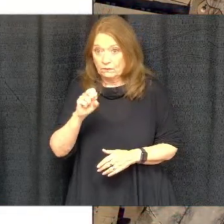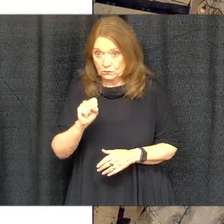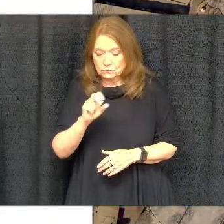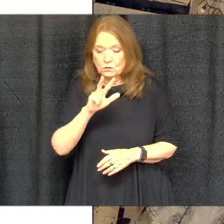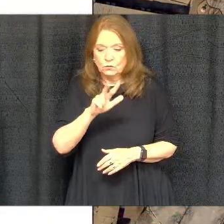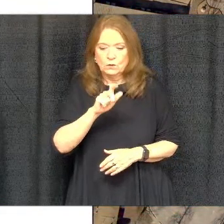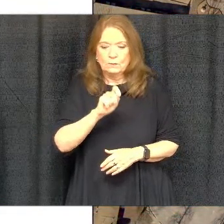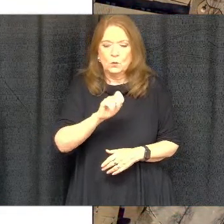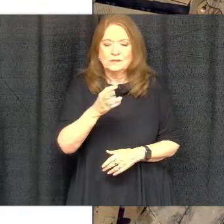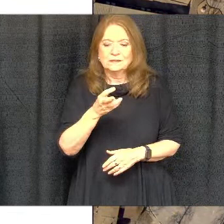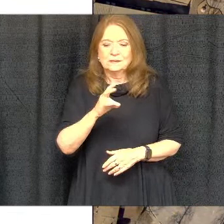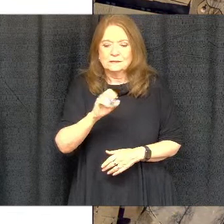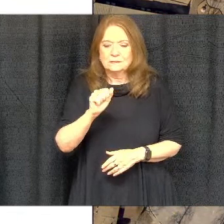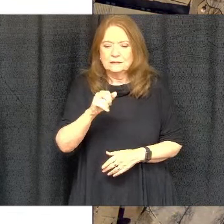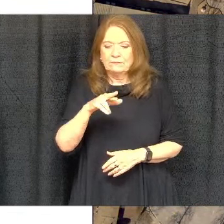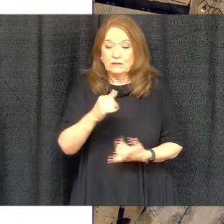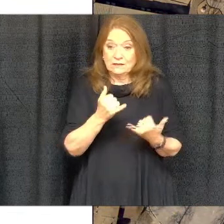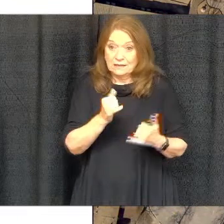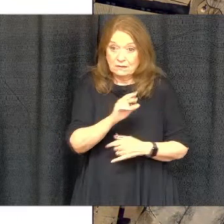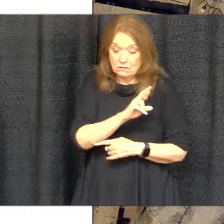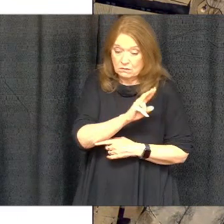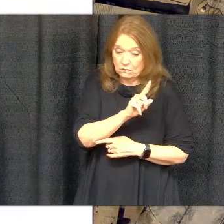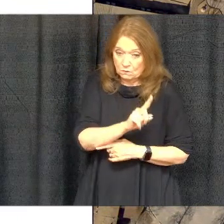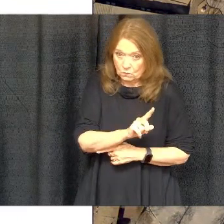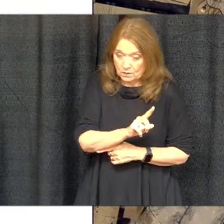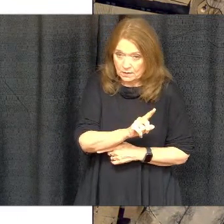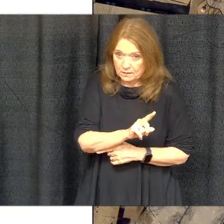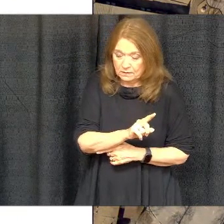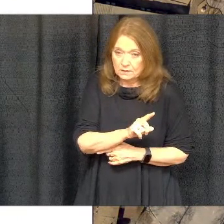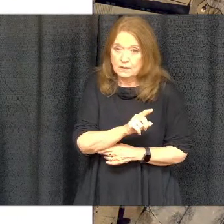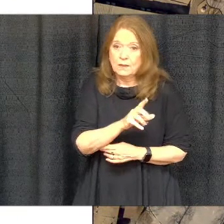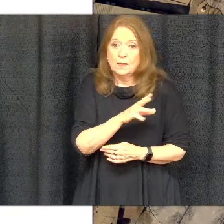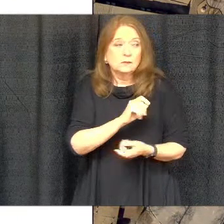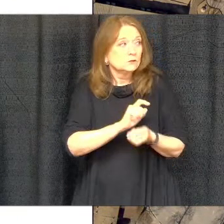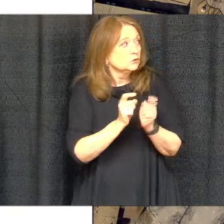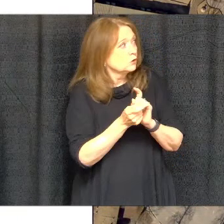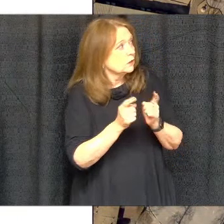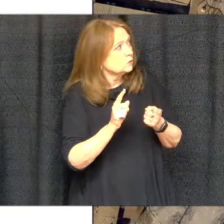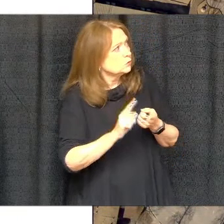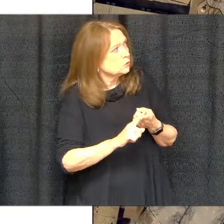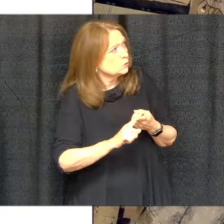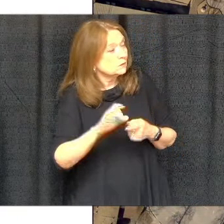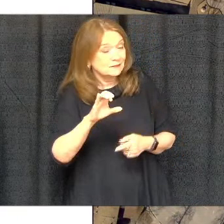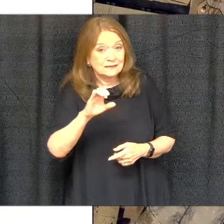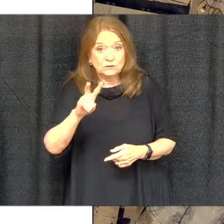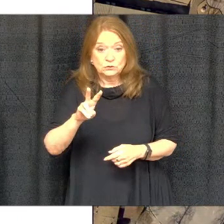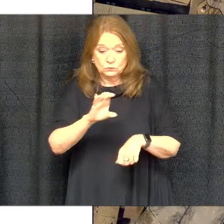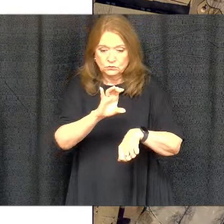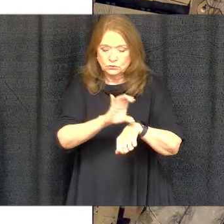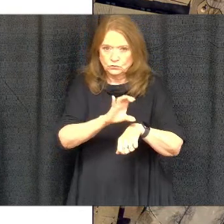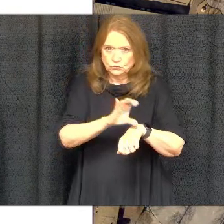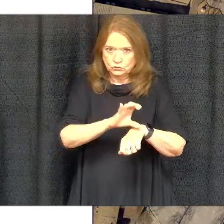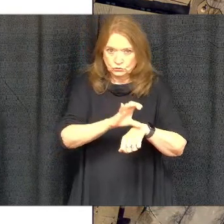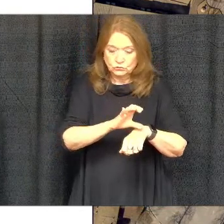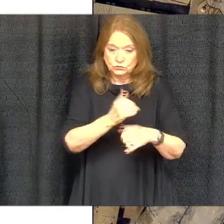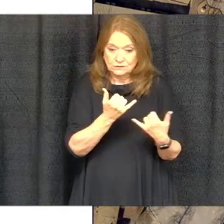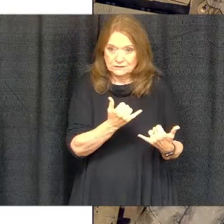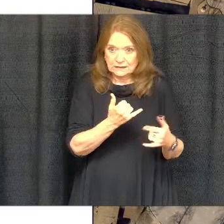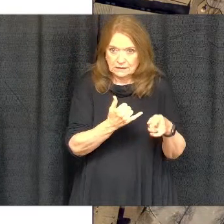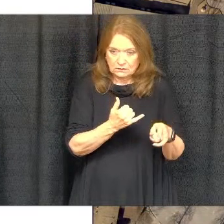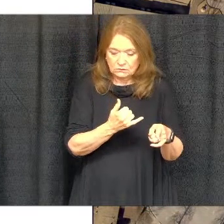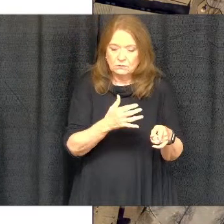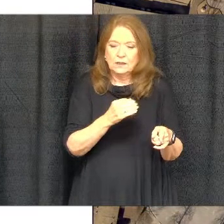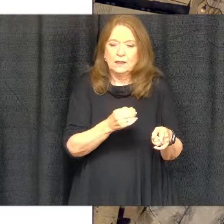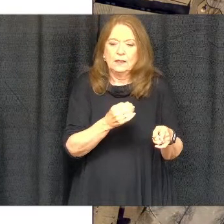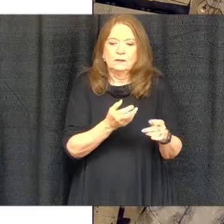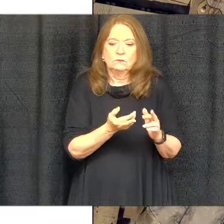3.67 acres, currently zoned R1 and requesting to go to C2. A church is a permitted upon review use